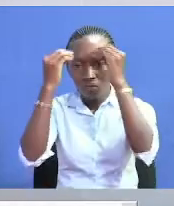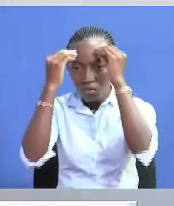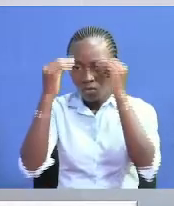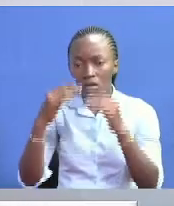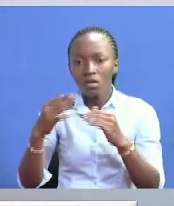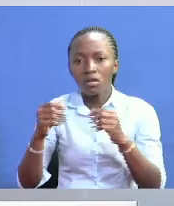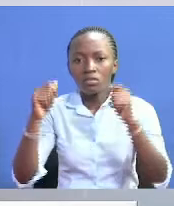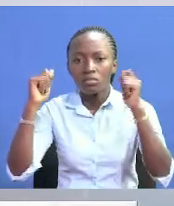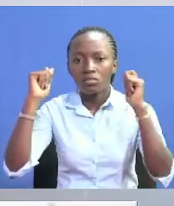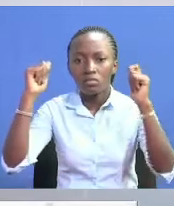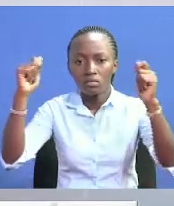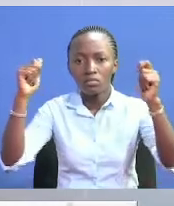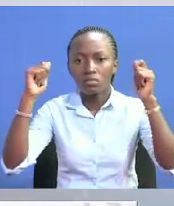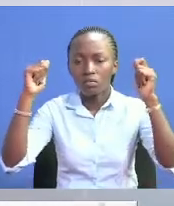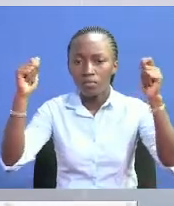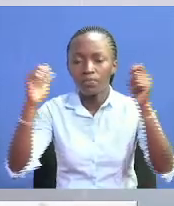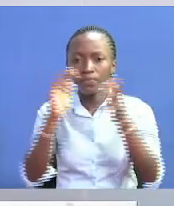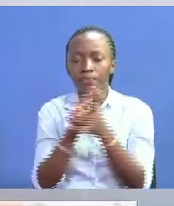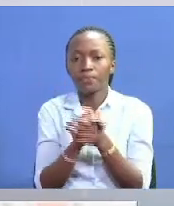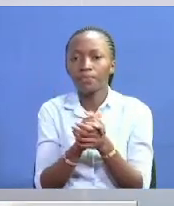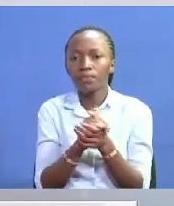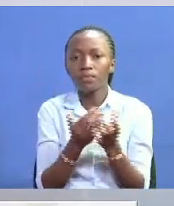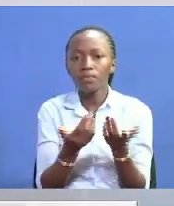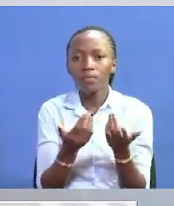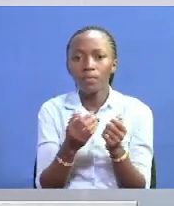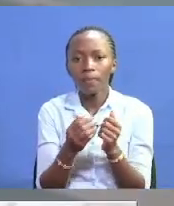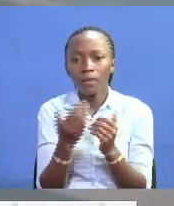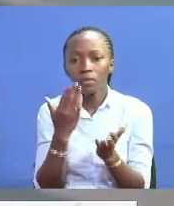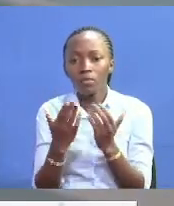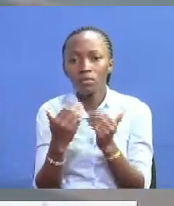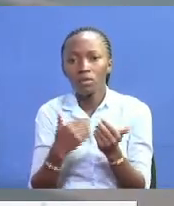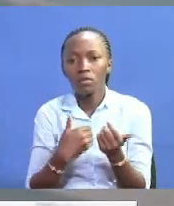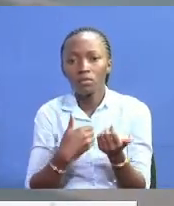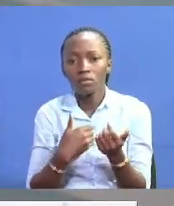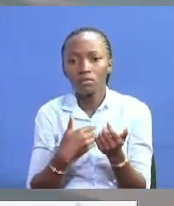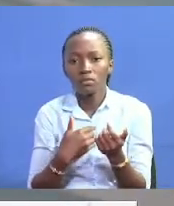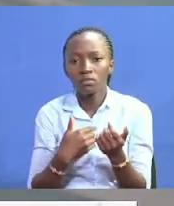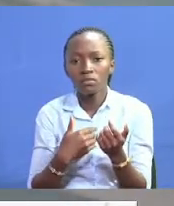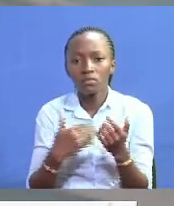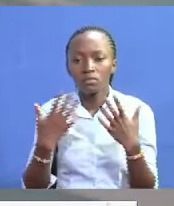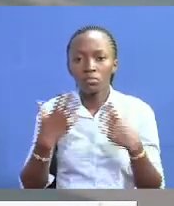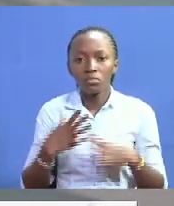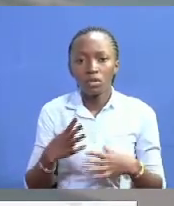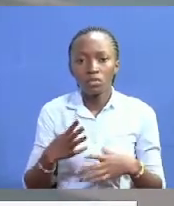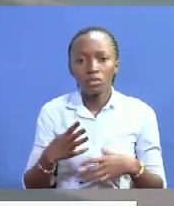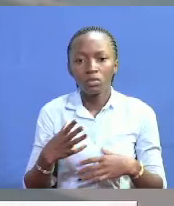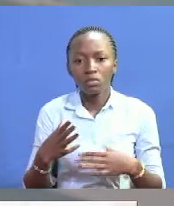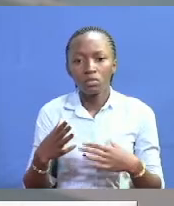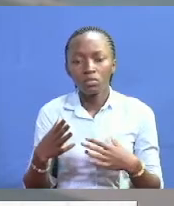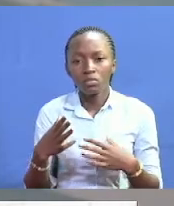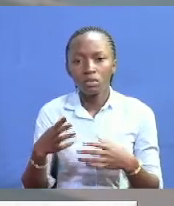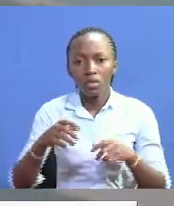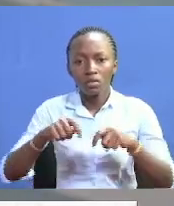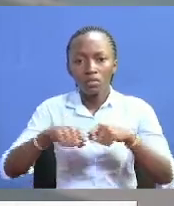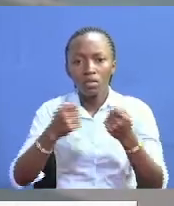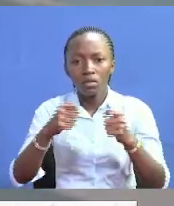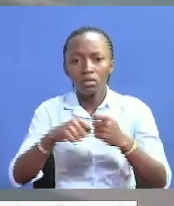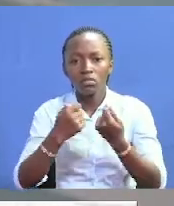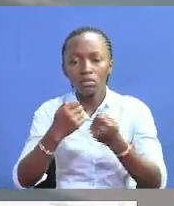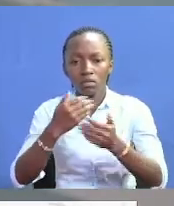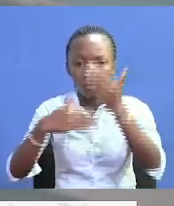of strikes. Now and then there was demonstrations, people are just maybe destroying the